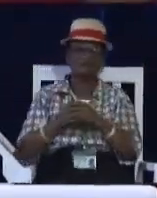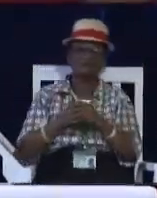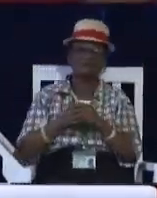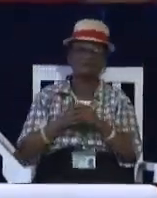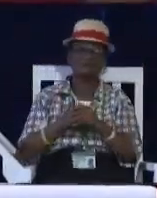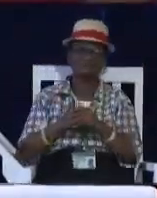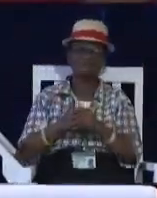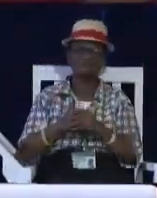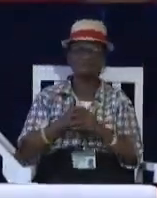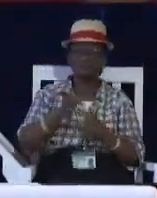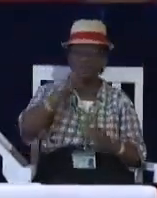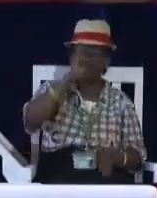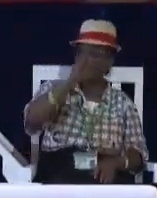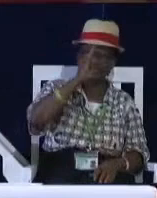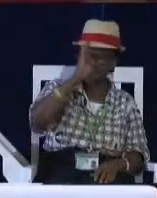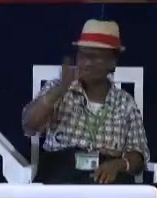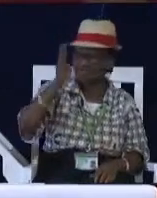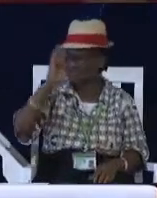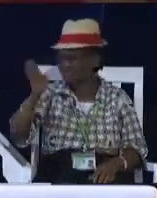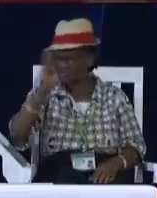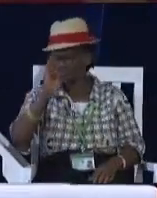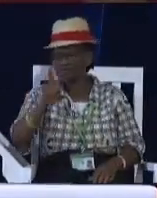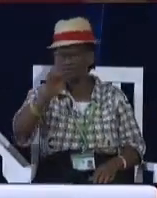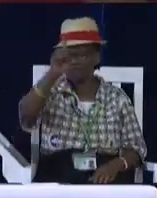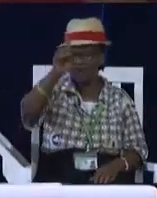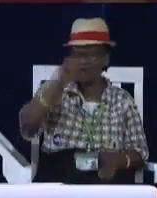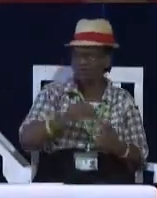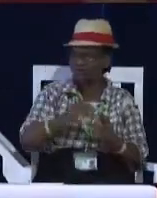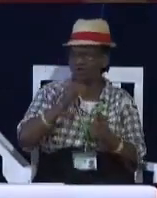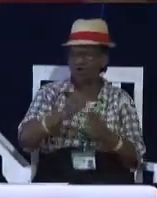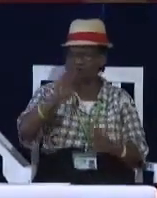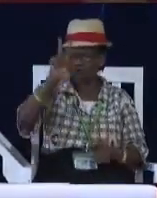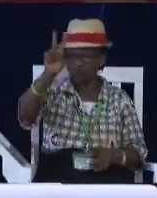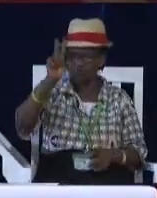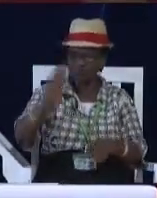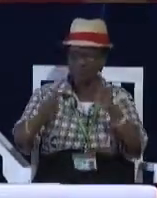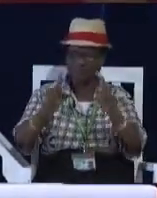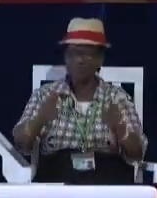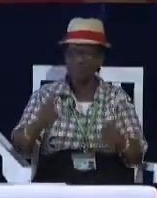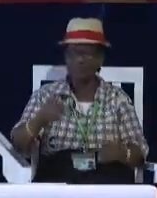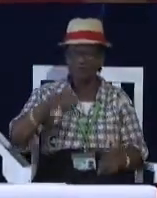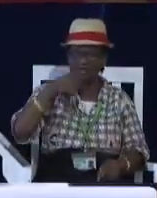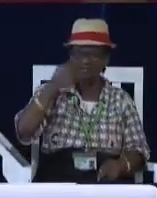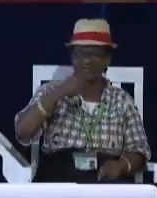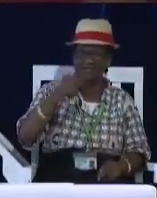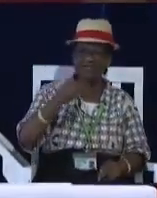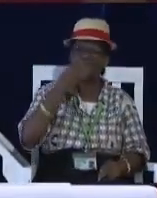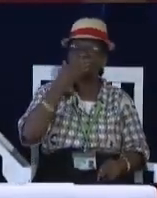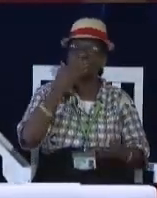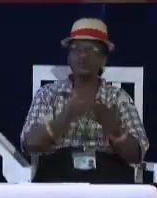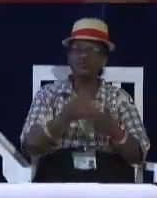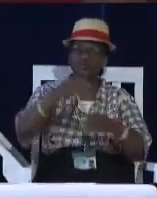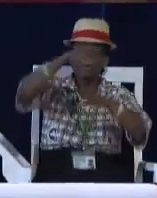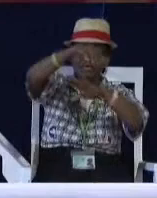If I shake hands with one or two people and say, good evening, God is going to surprise you tonight.